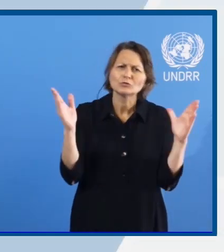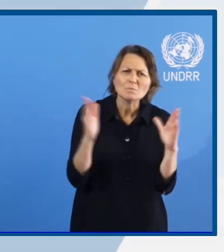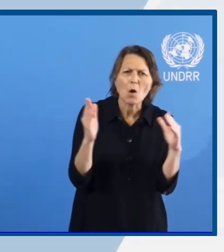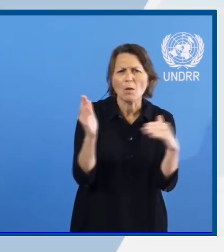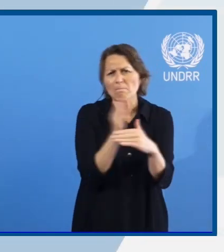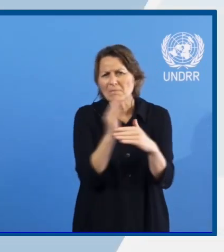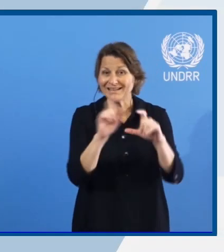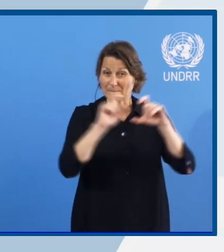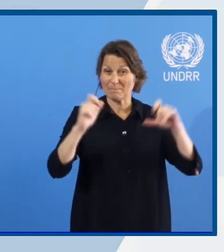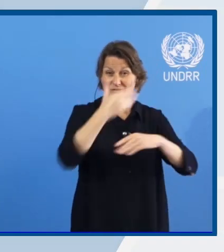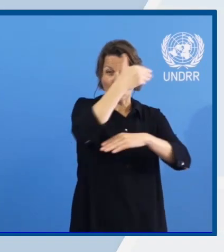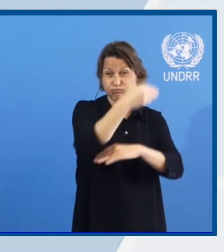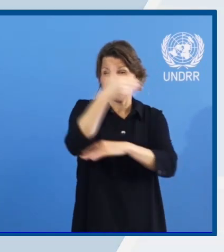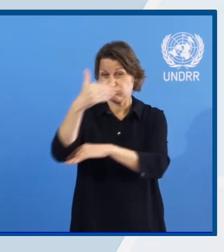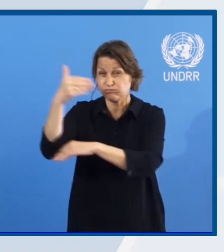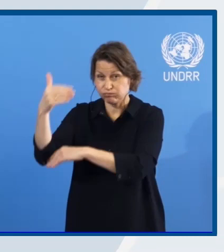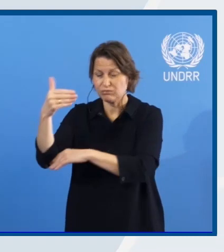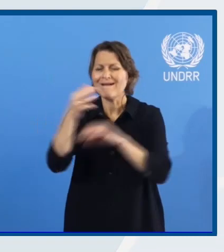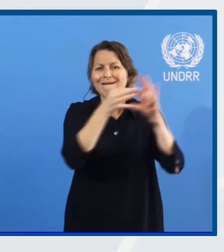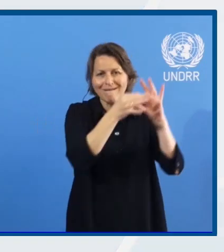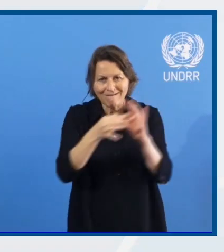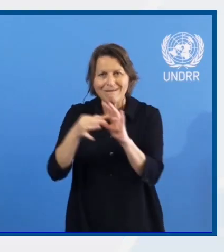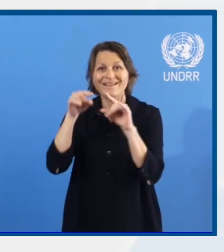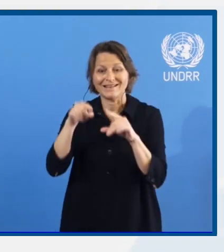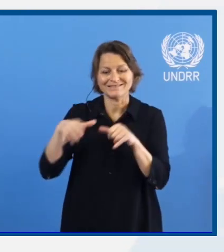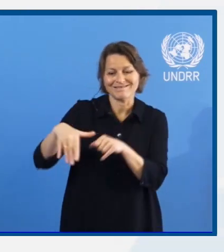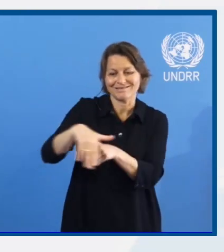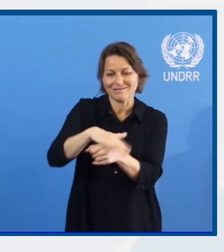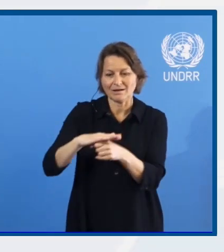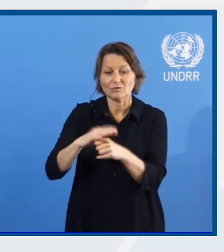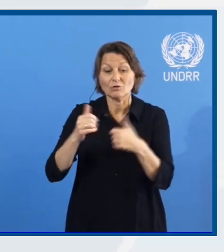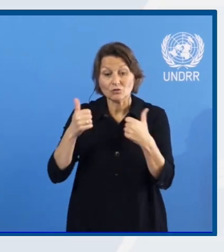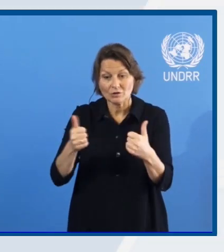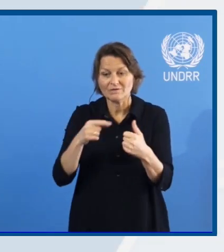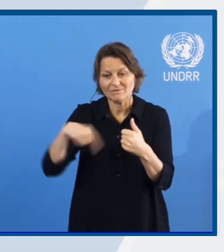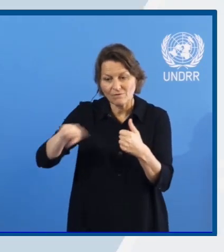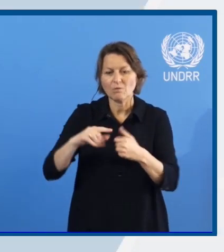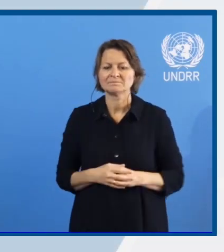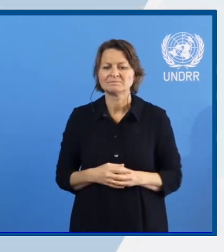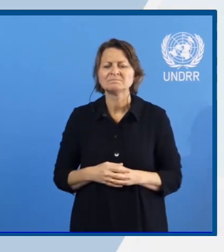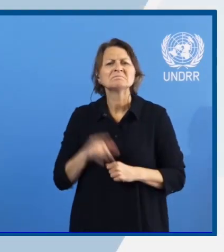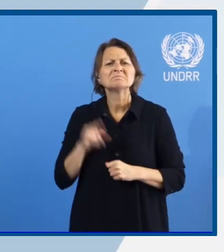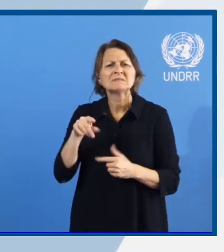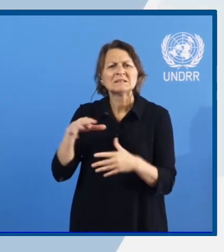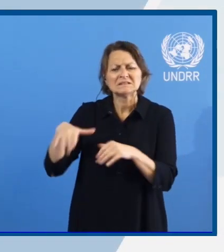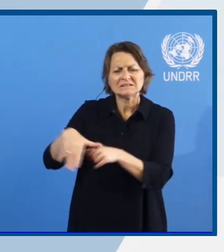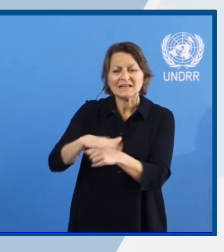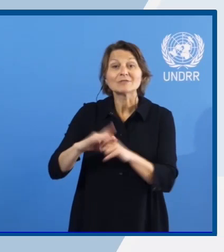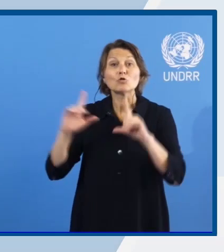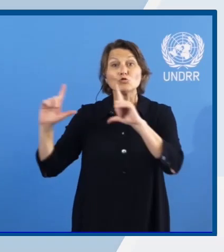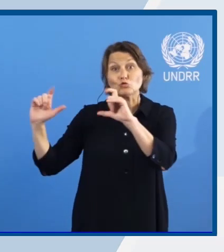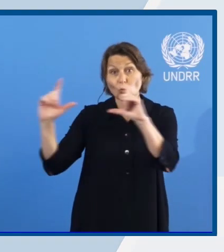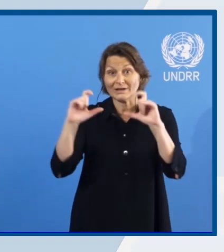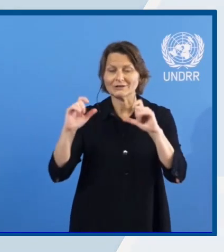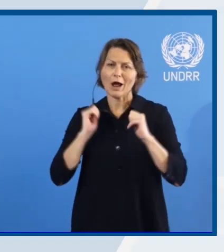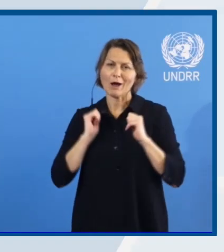agriculture sectors because of the importance of these sectors to the Jamaican economy. These sectors are extremely vulnerable to